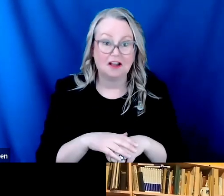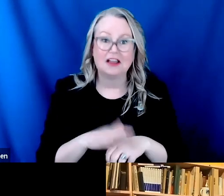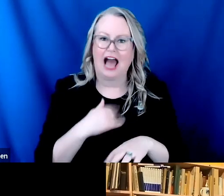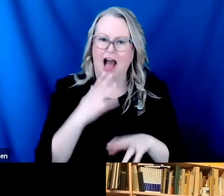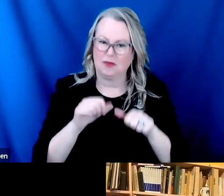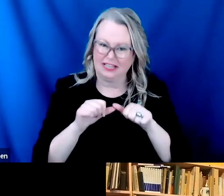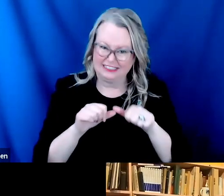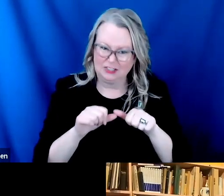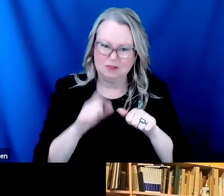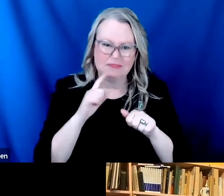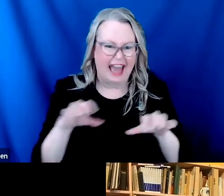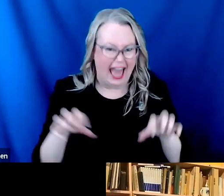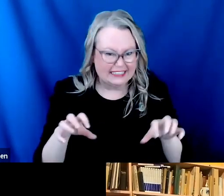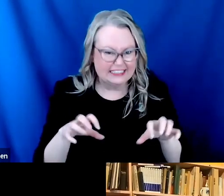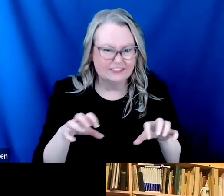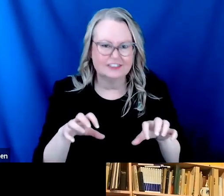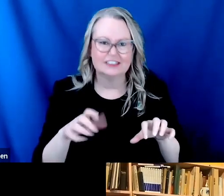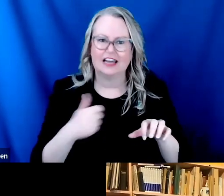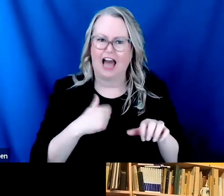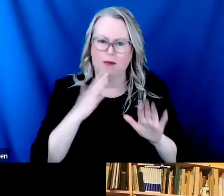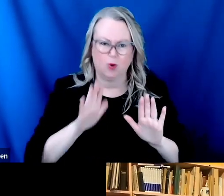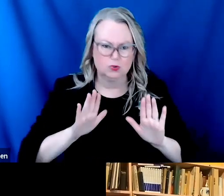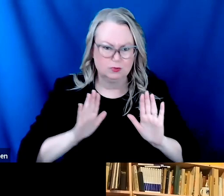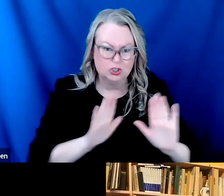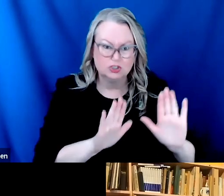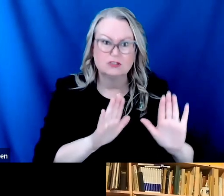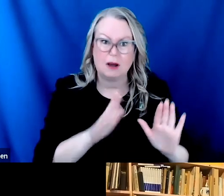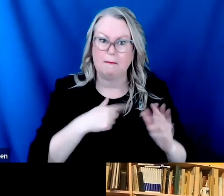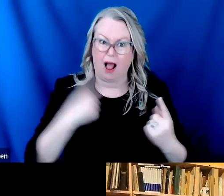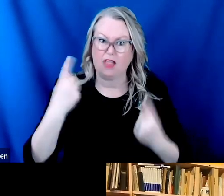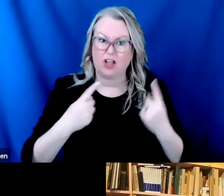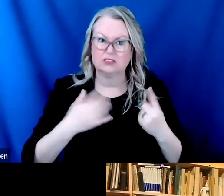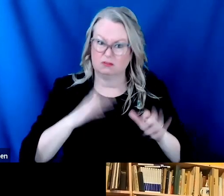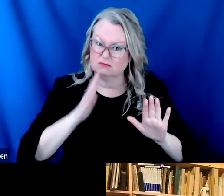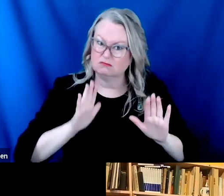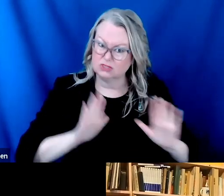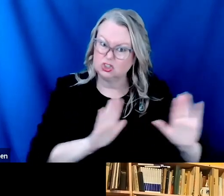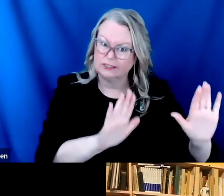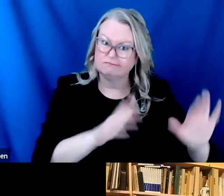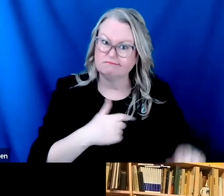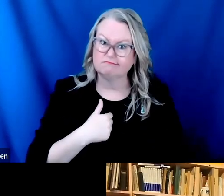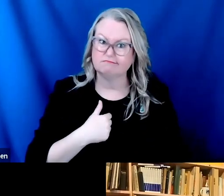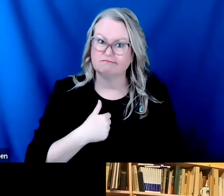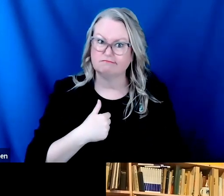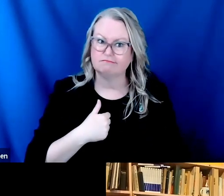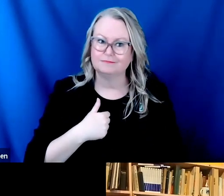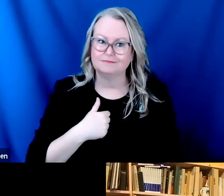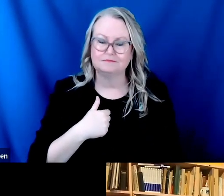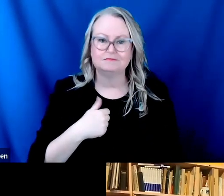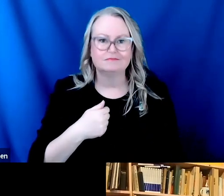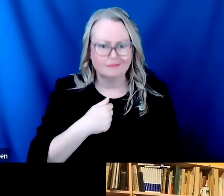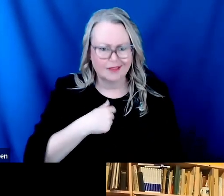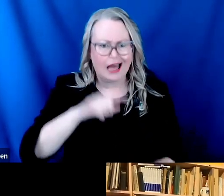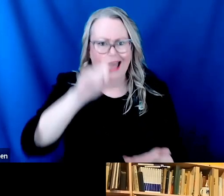honorary president, because I'm going to be pushing my agenda. I believe that